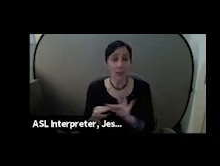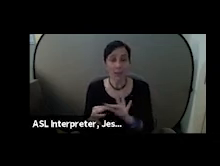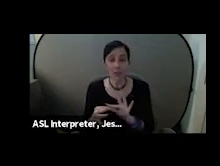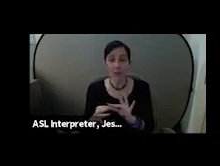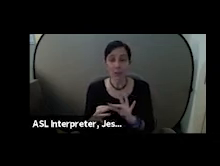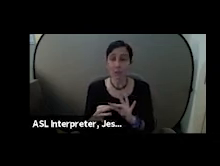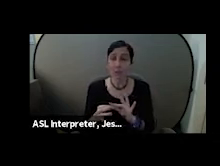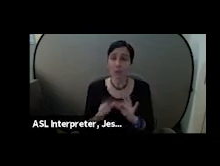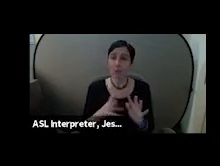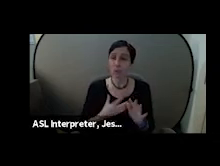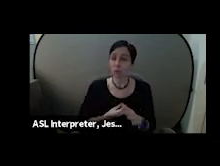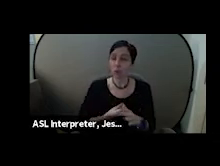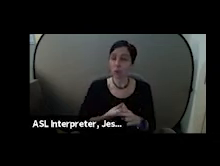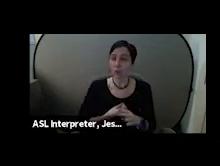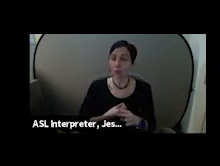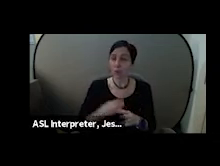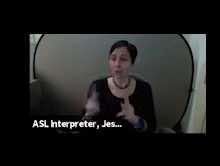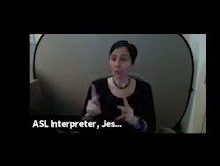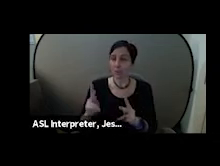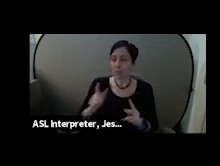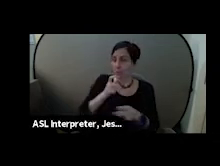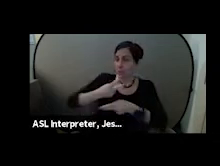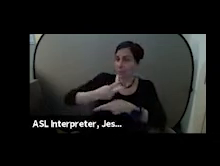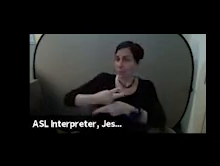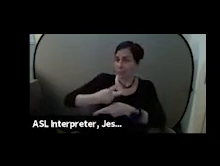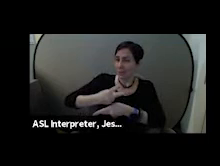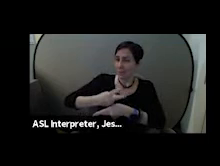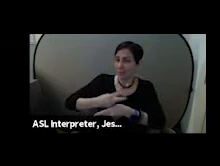care. I think that